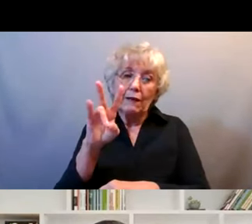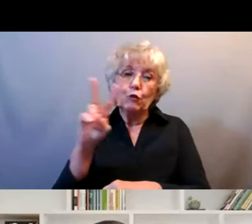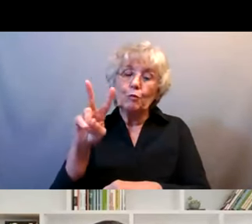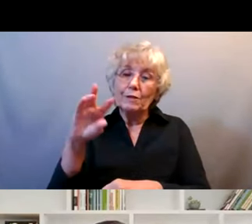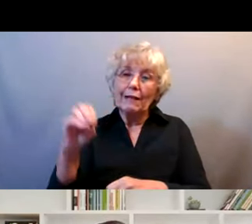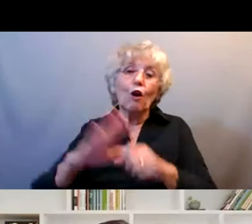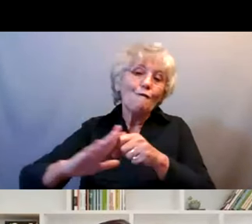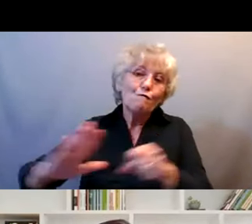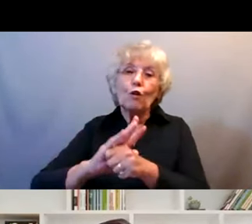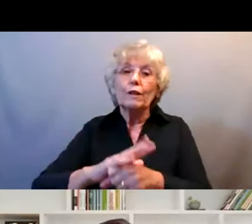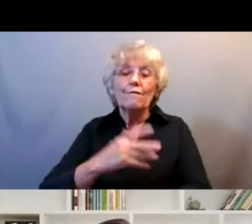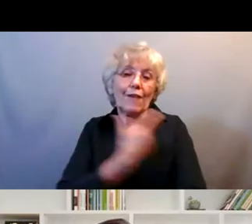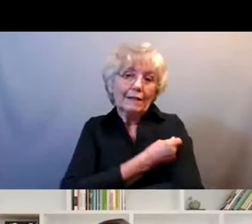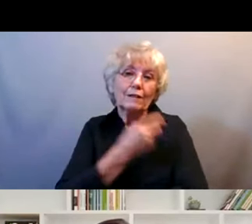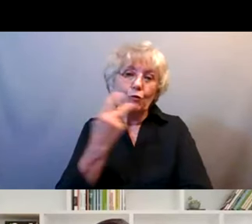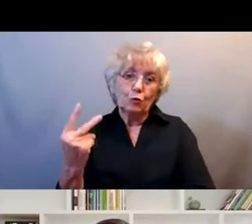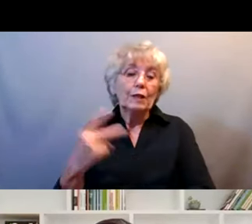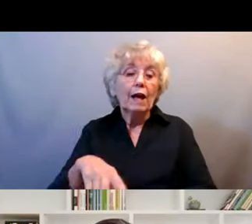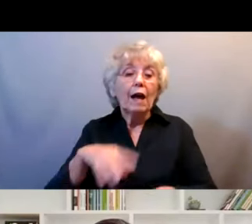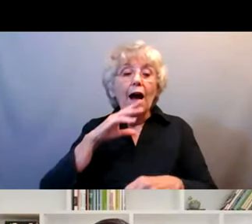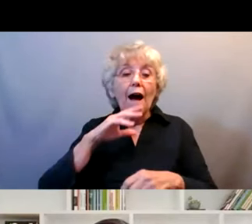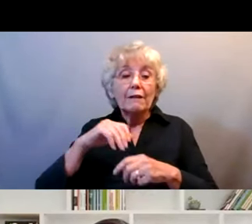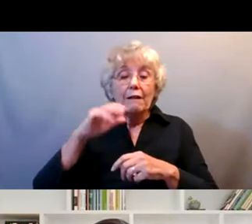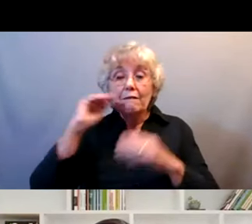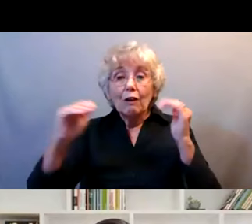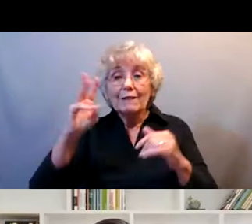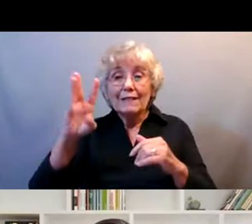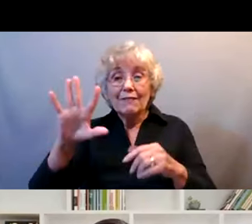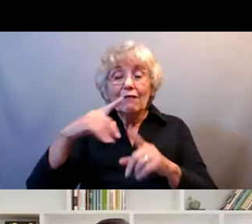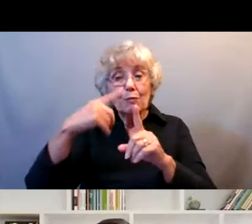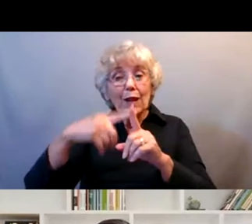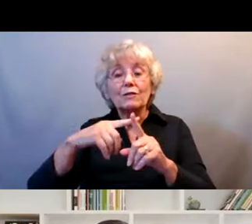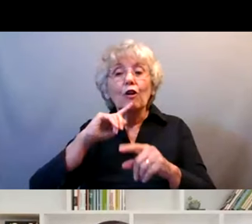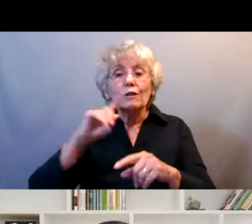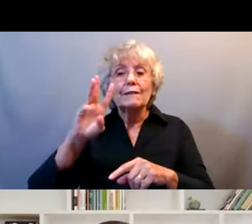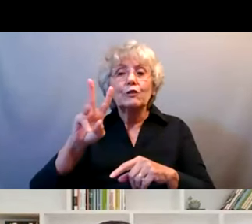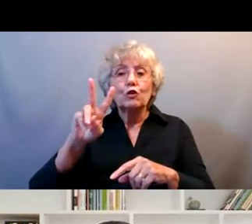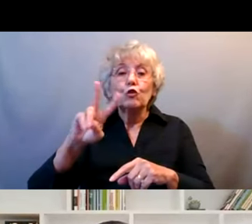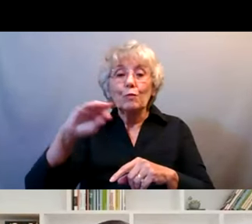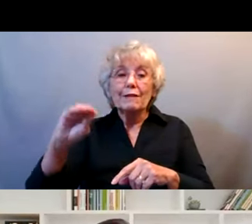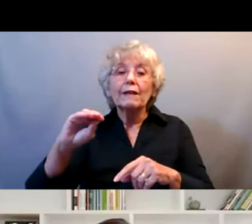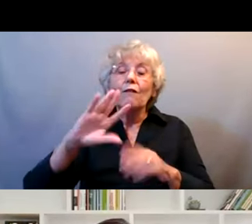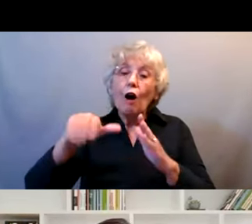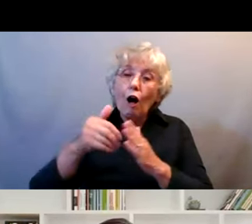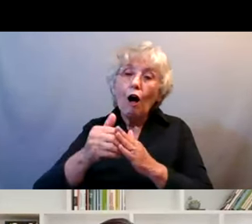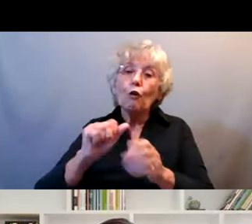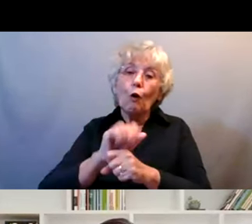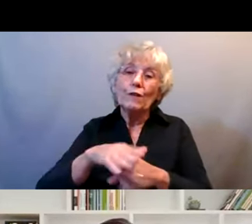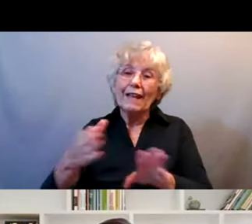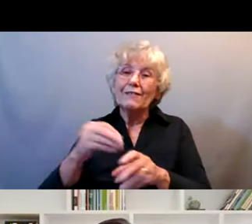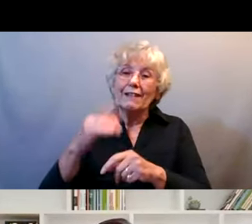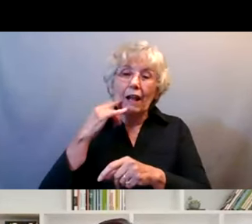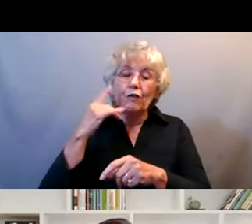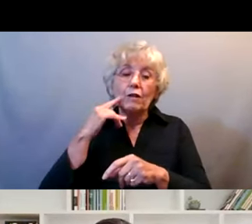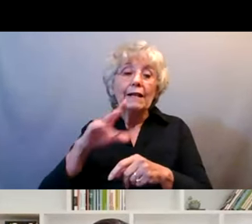fully vaccinated. Adults 65 plus make up 72% of all COVID deaths in California. And almost 70% of